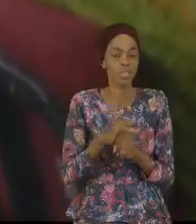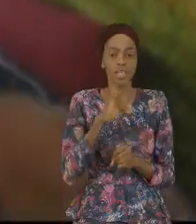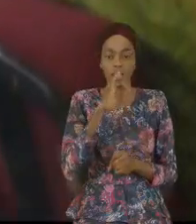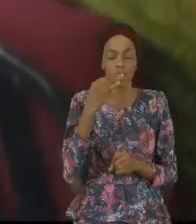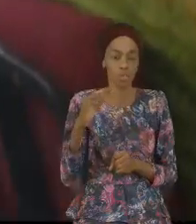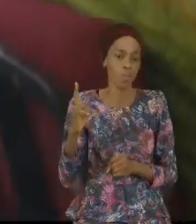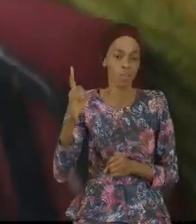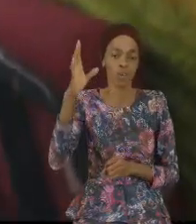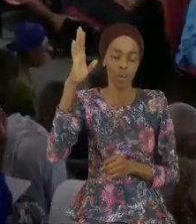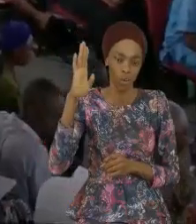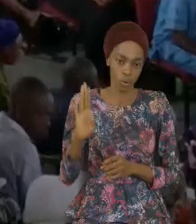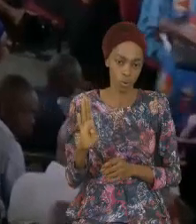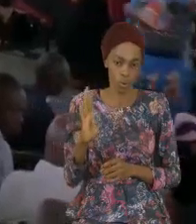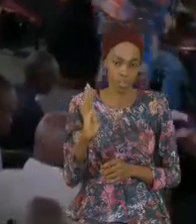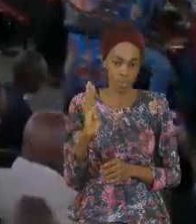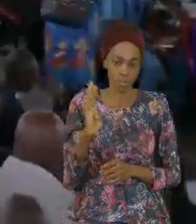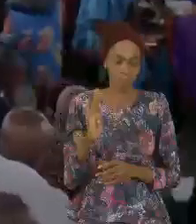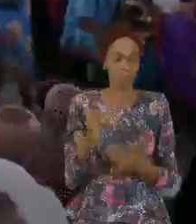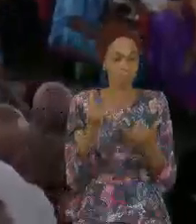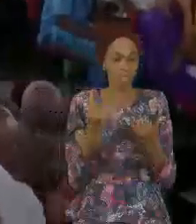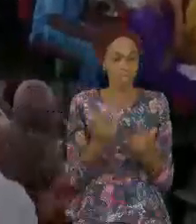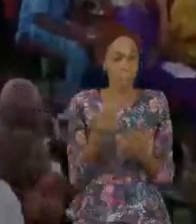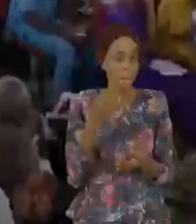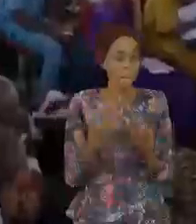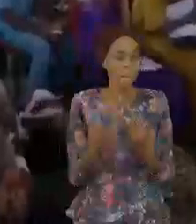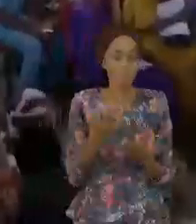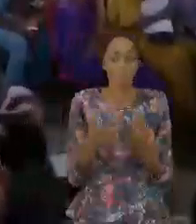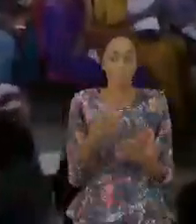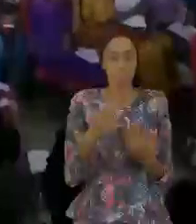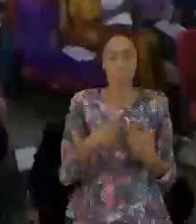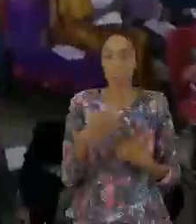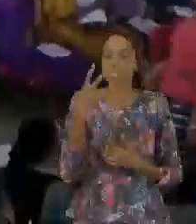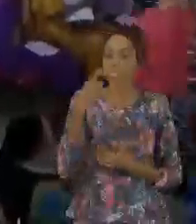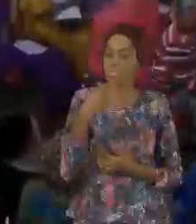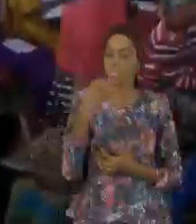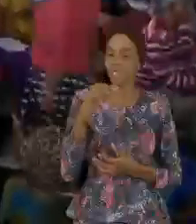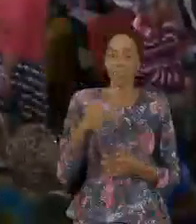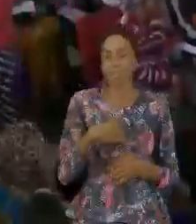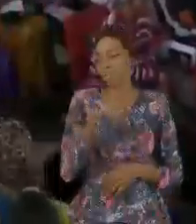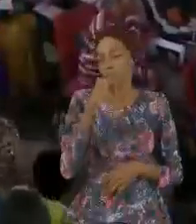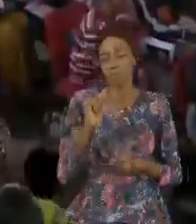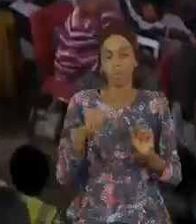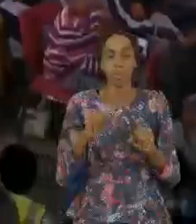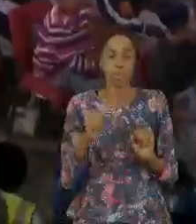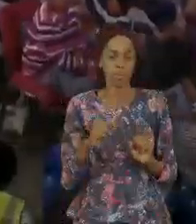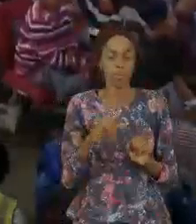God. Now, if you have been saying, I'm not able, I'm not deficient,